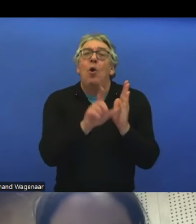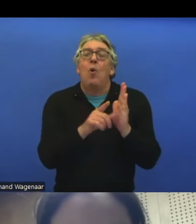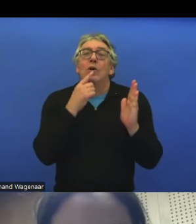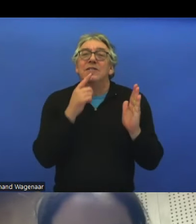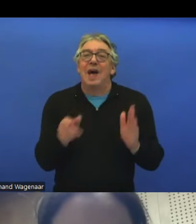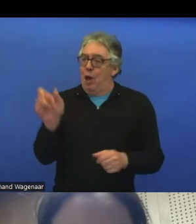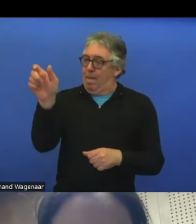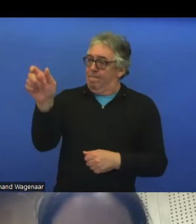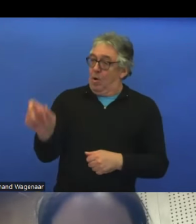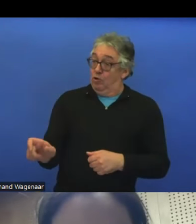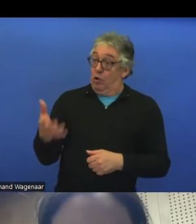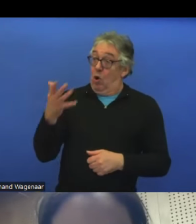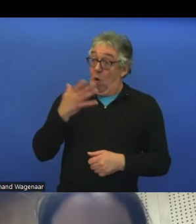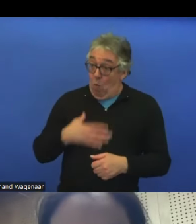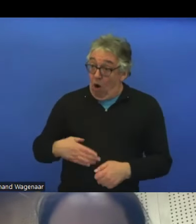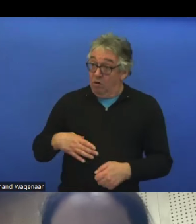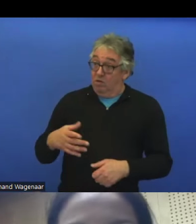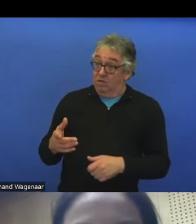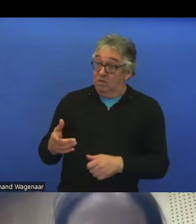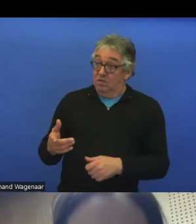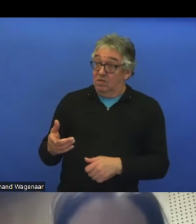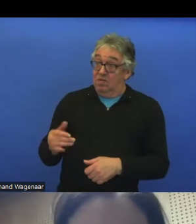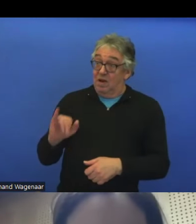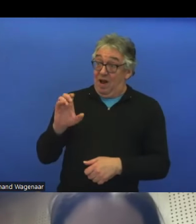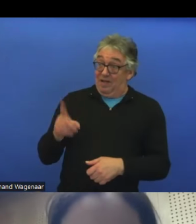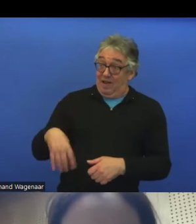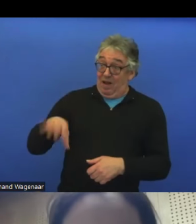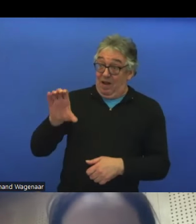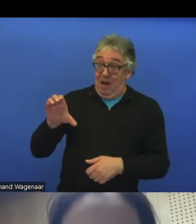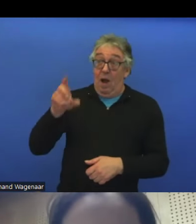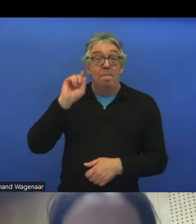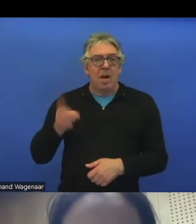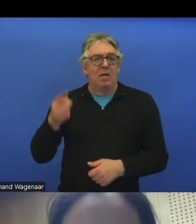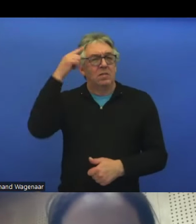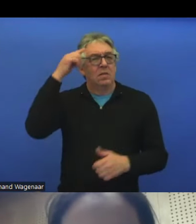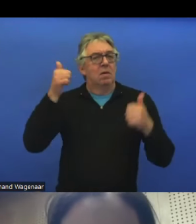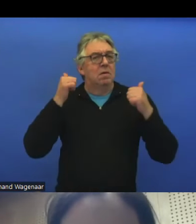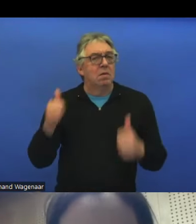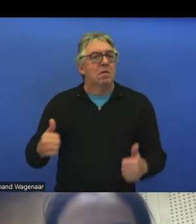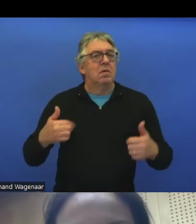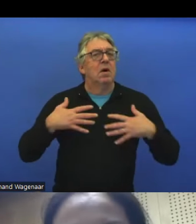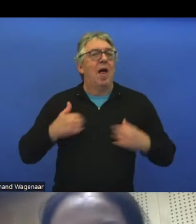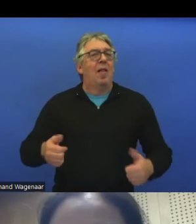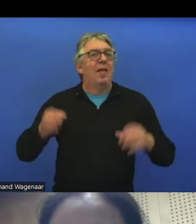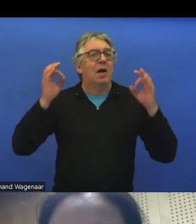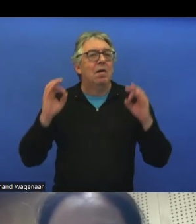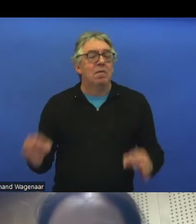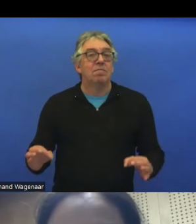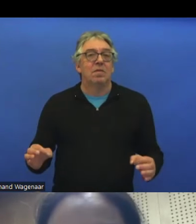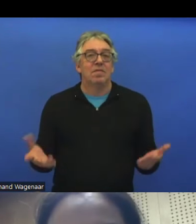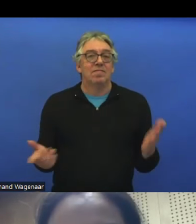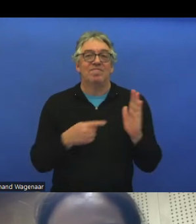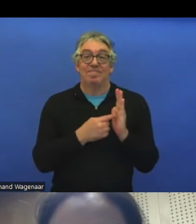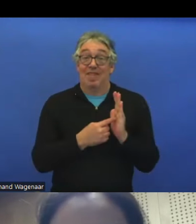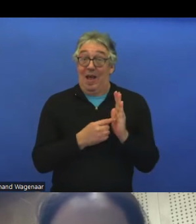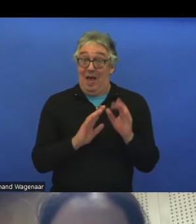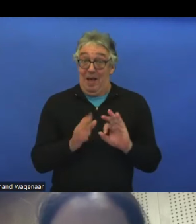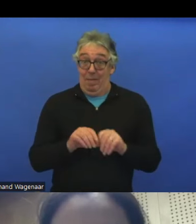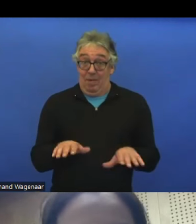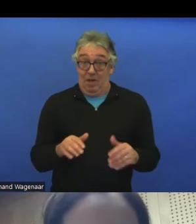be eligible for a nationality. Now, it's very dubious how this would be implemented, but there is a clear risk there